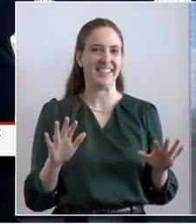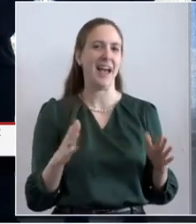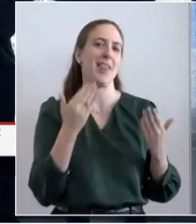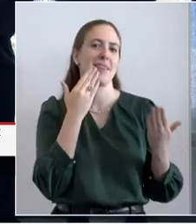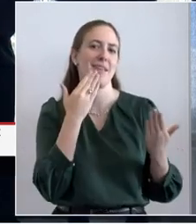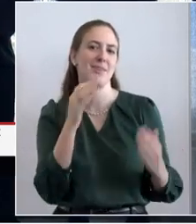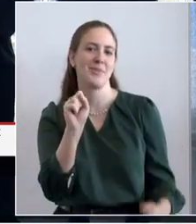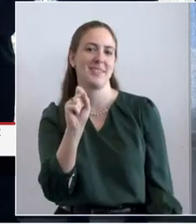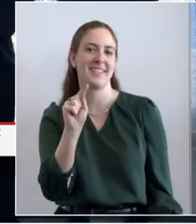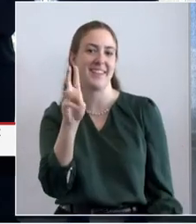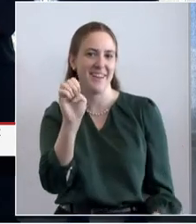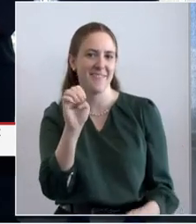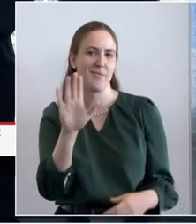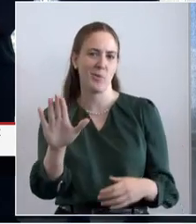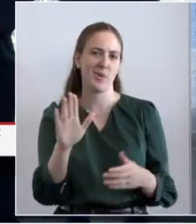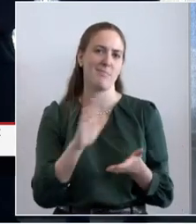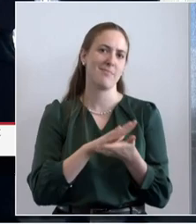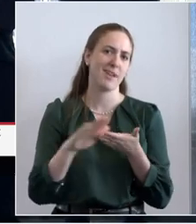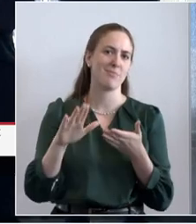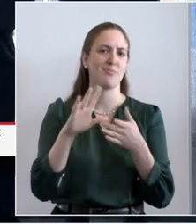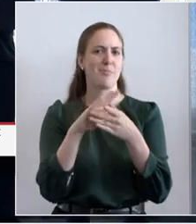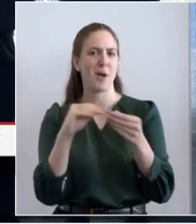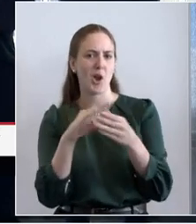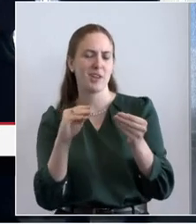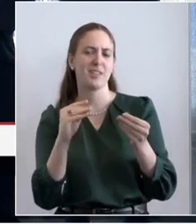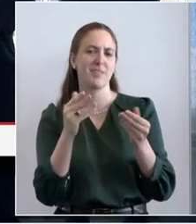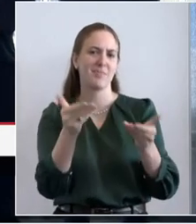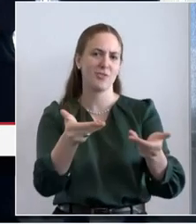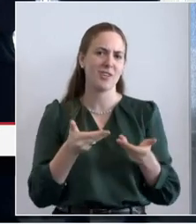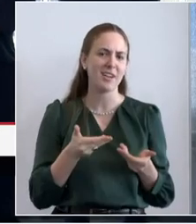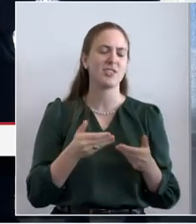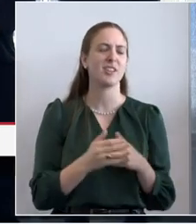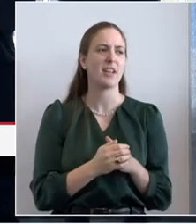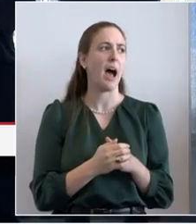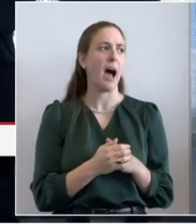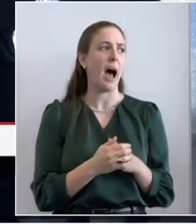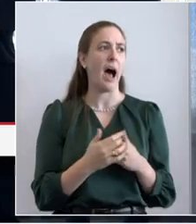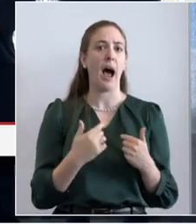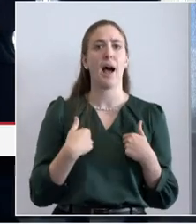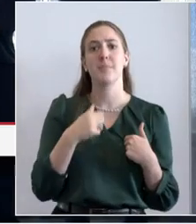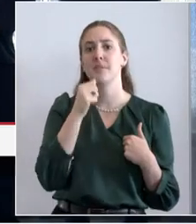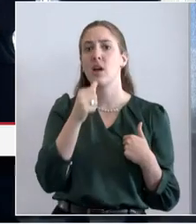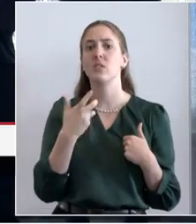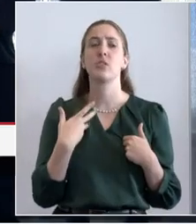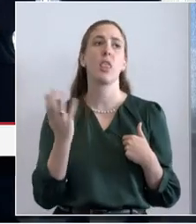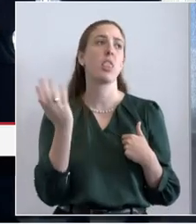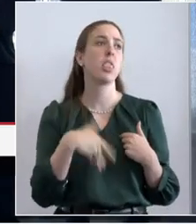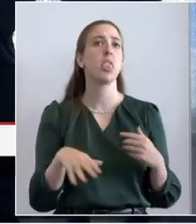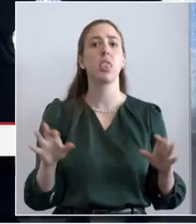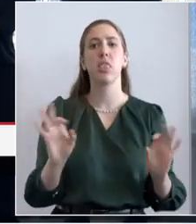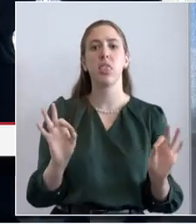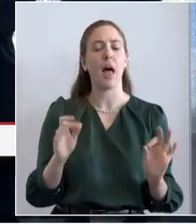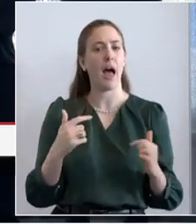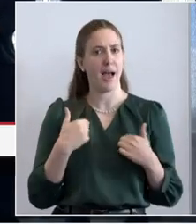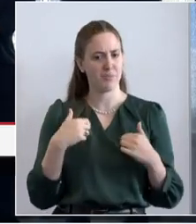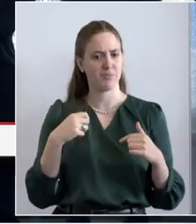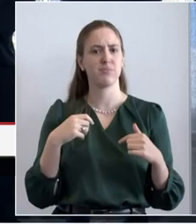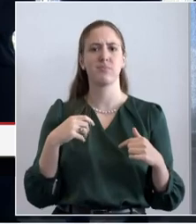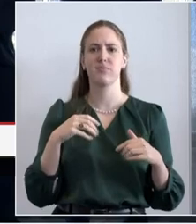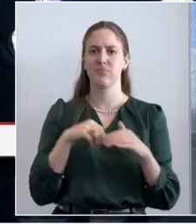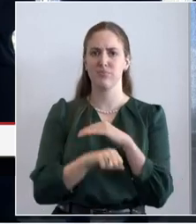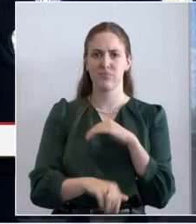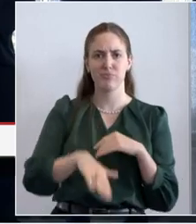Steve, for the kind remarks and introduction. I don't take this lightly to be up here as a Ward 7 native. My family been in Ward 7 since